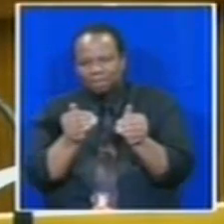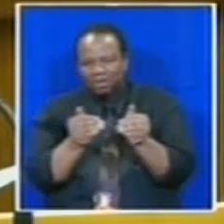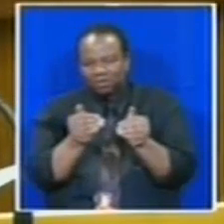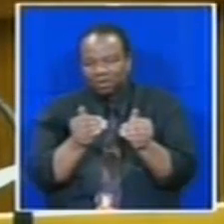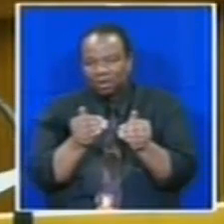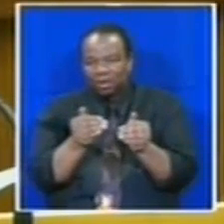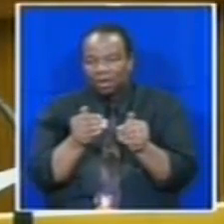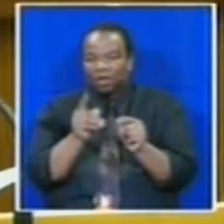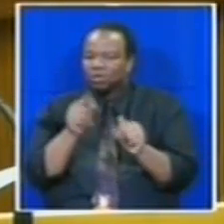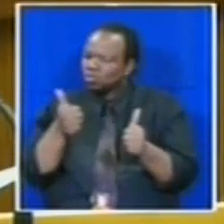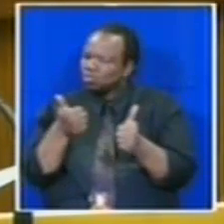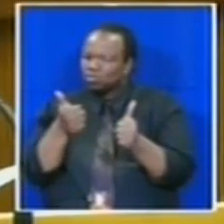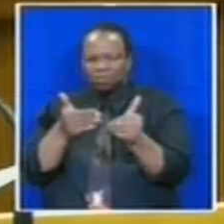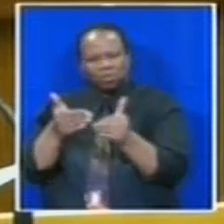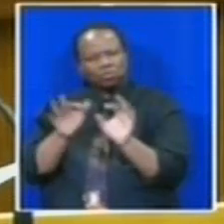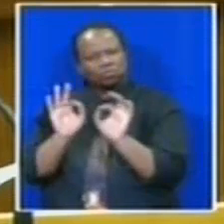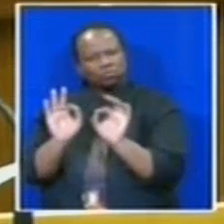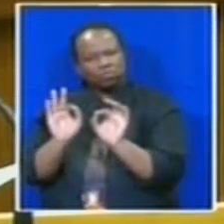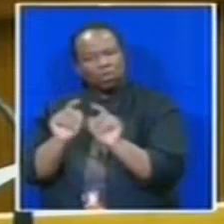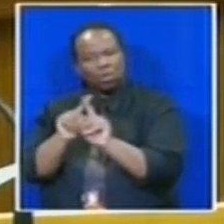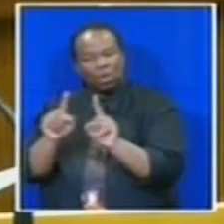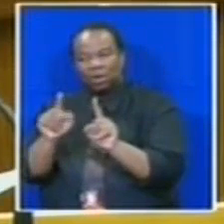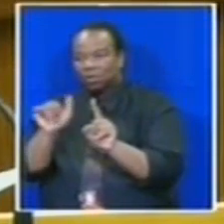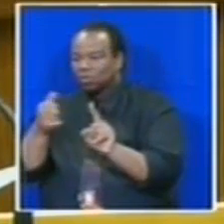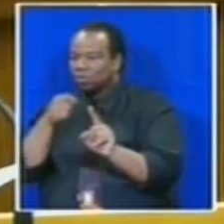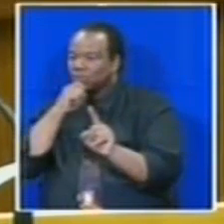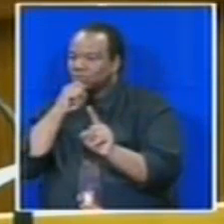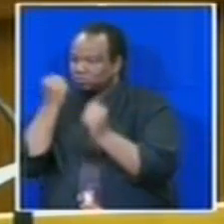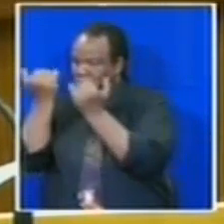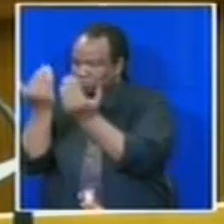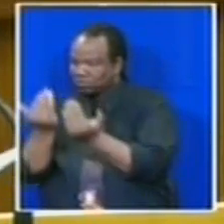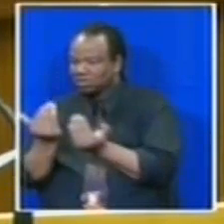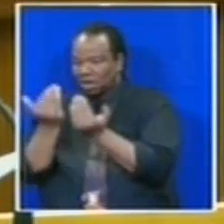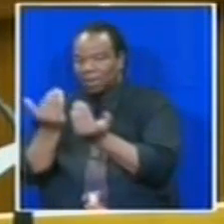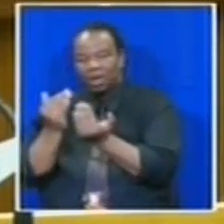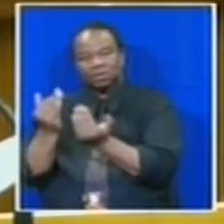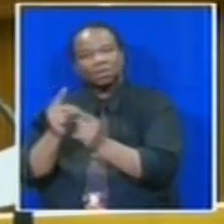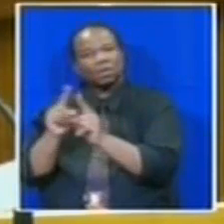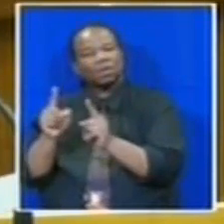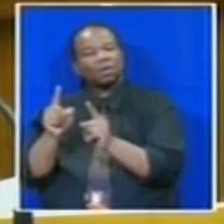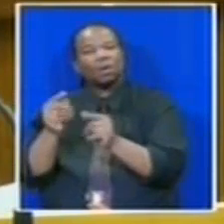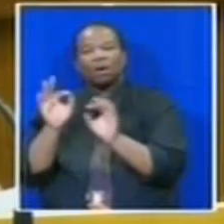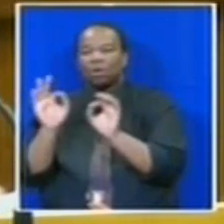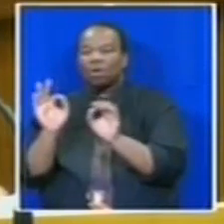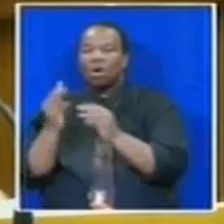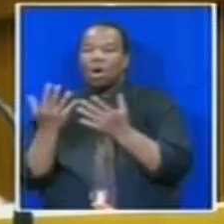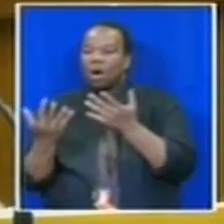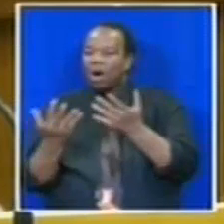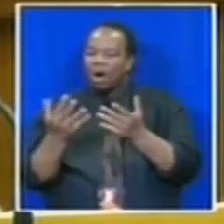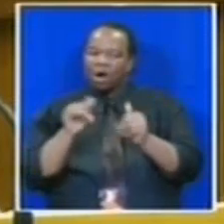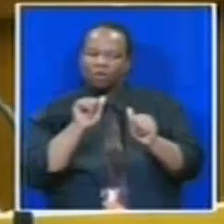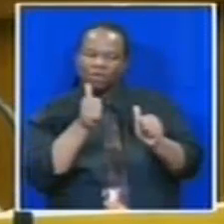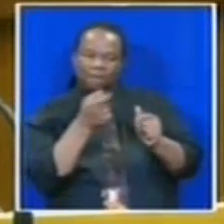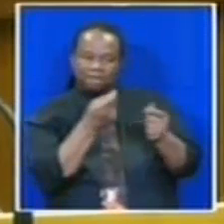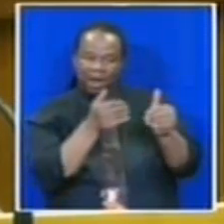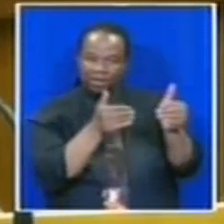in the right way to ensure the right kind of fiscal path, and as a precondition for effective and cost-effective